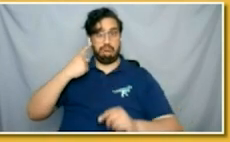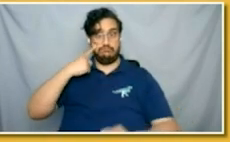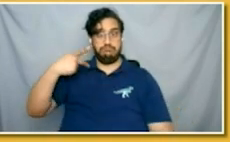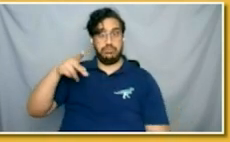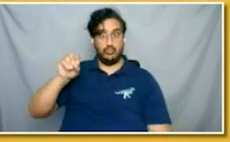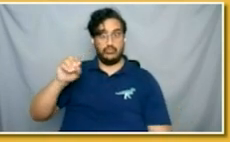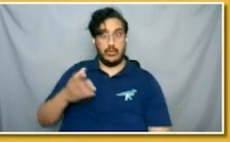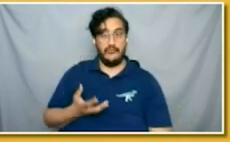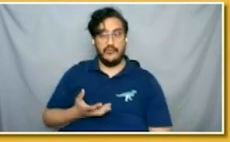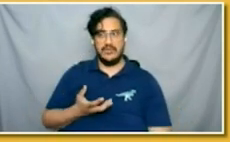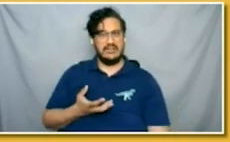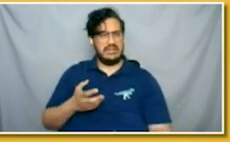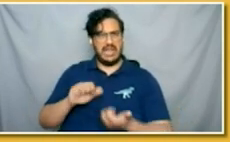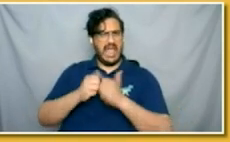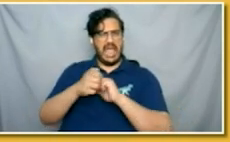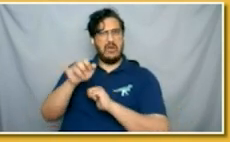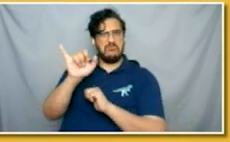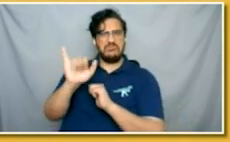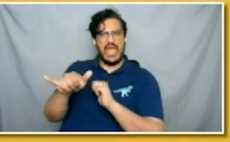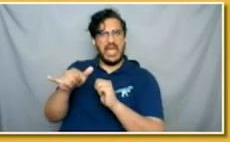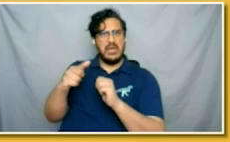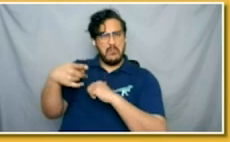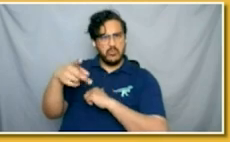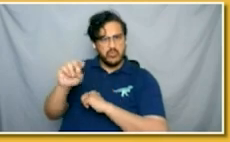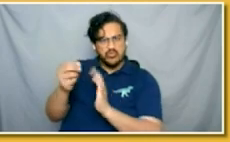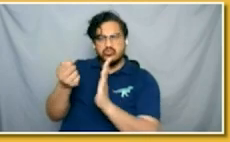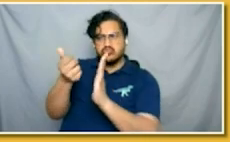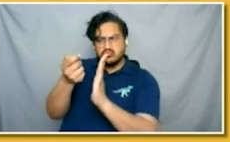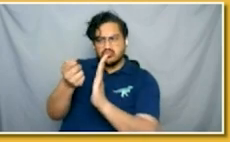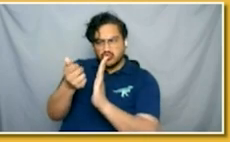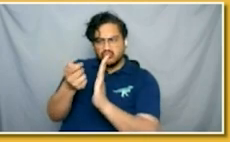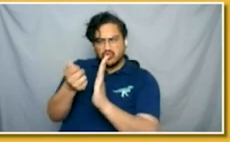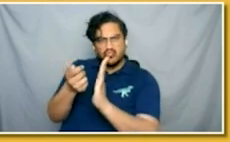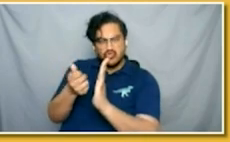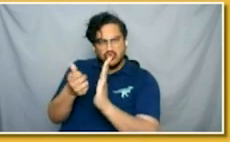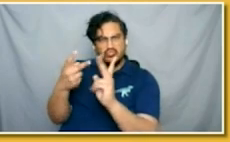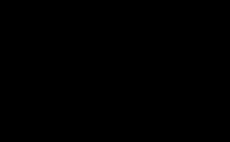Postal Service as a public and community